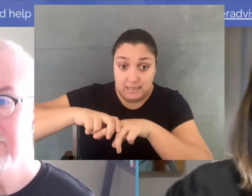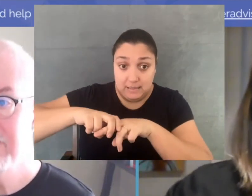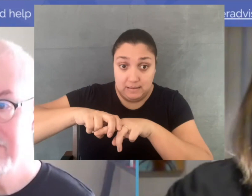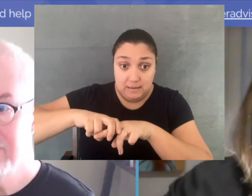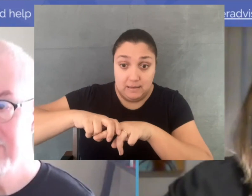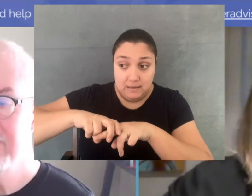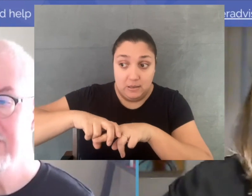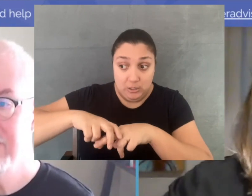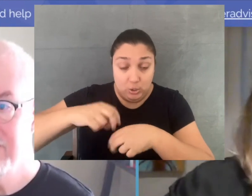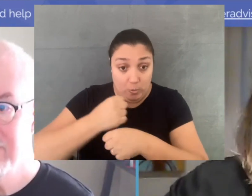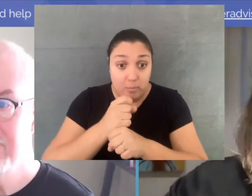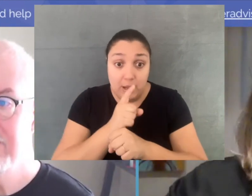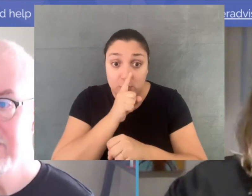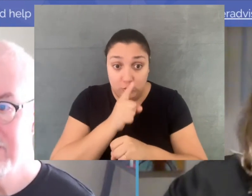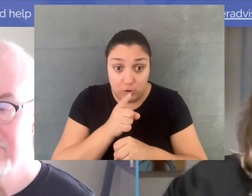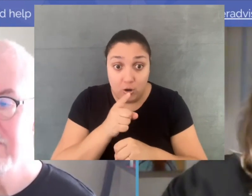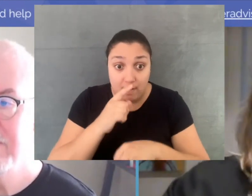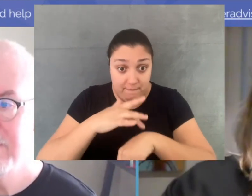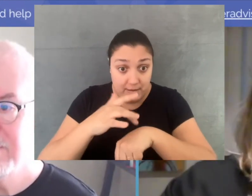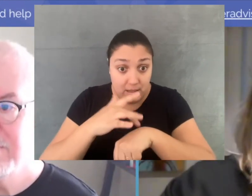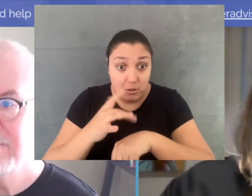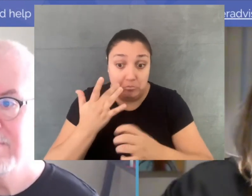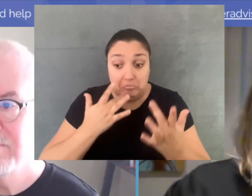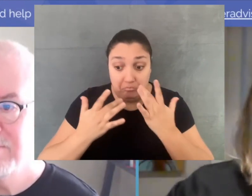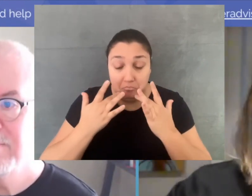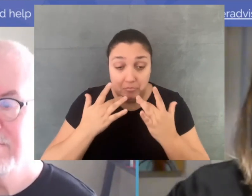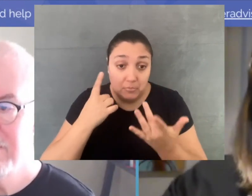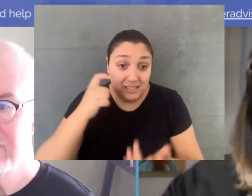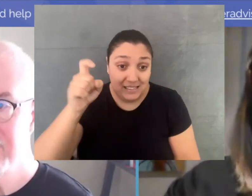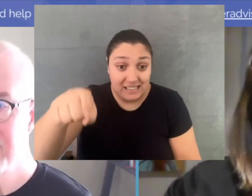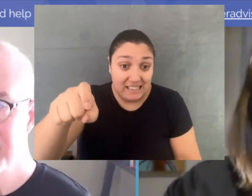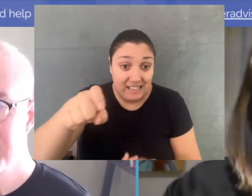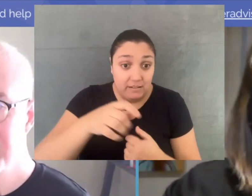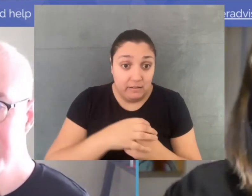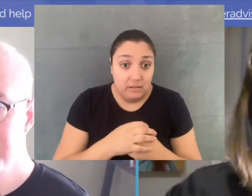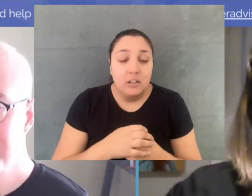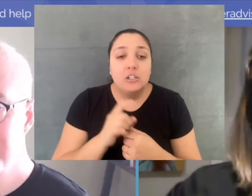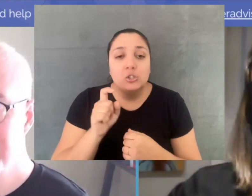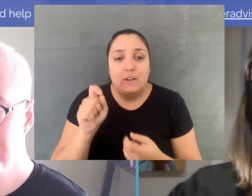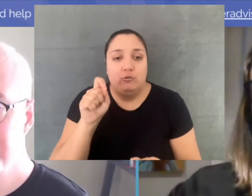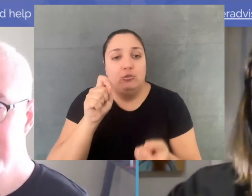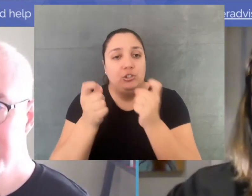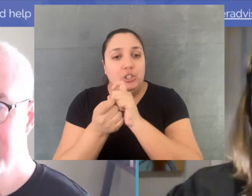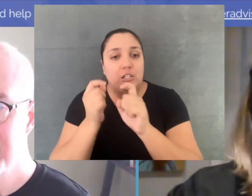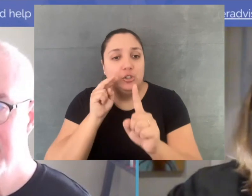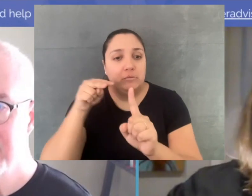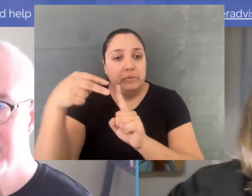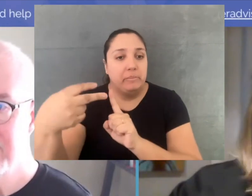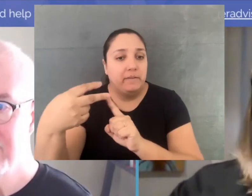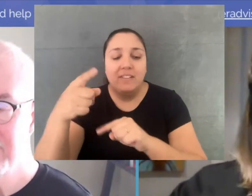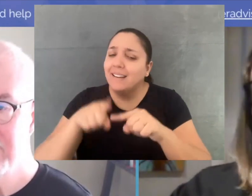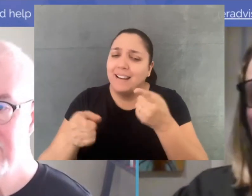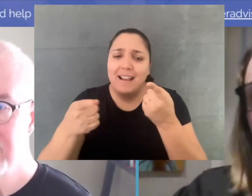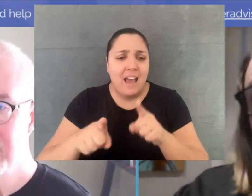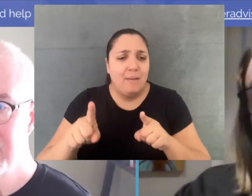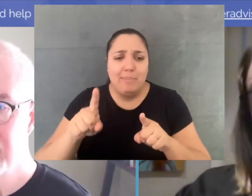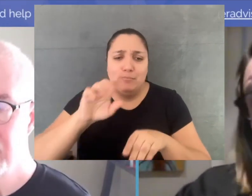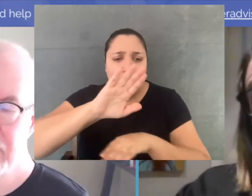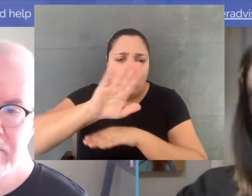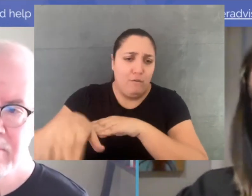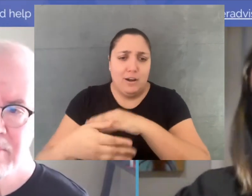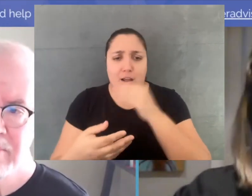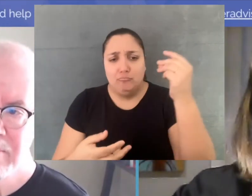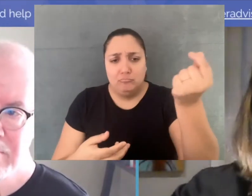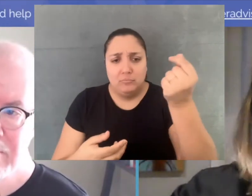at your conference, you would pay for that space. You would find room in the budget. It is a need. So we just need to shift our perspective, and that can't